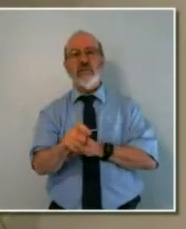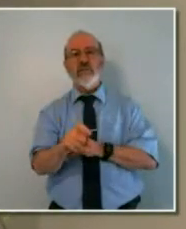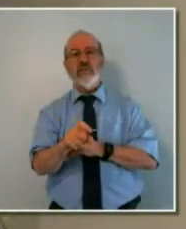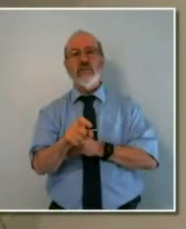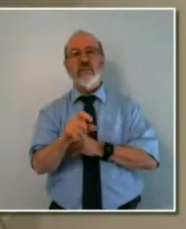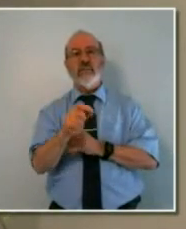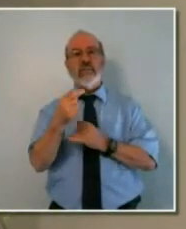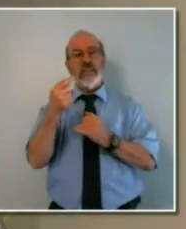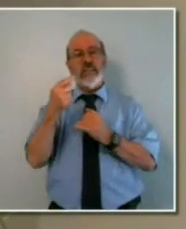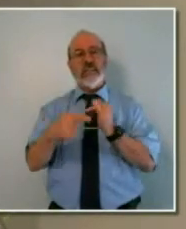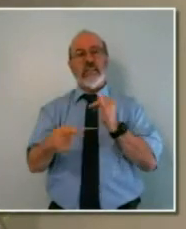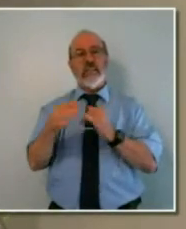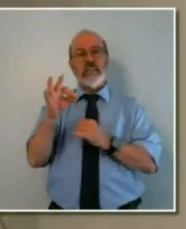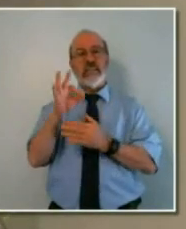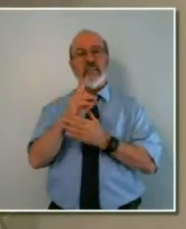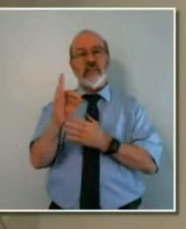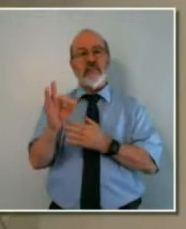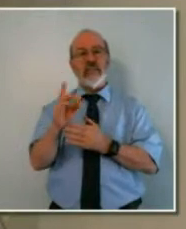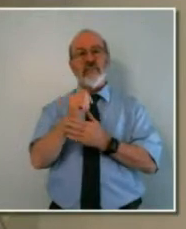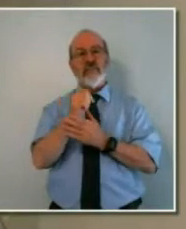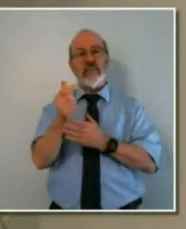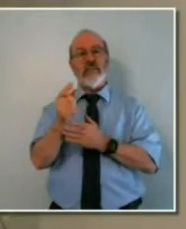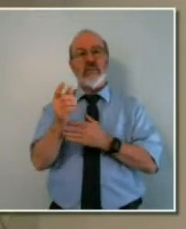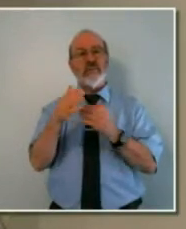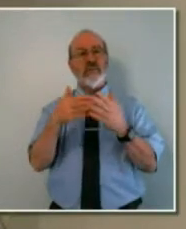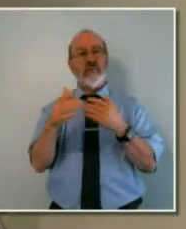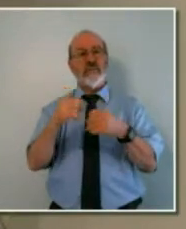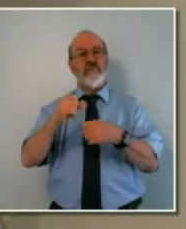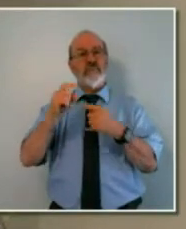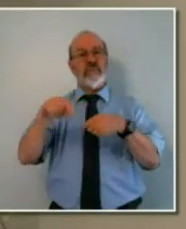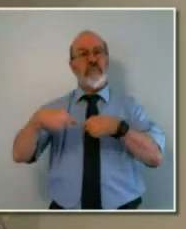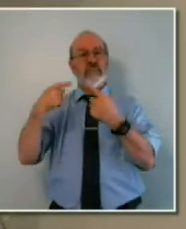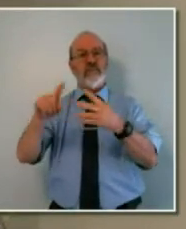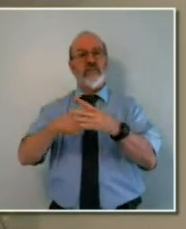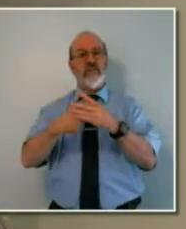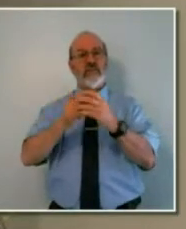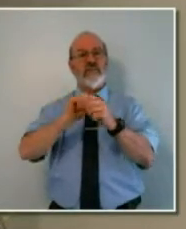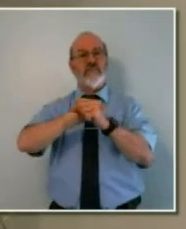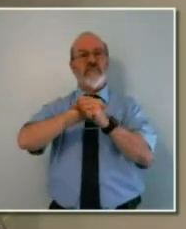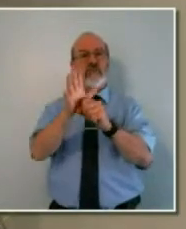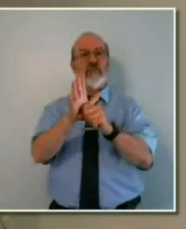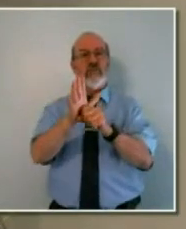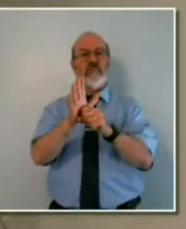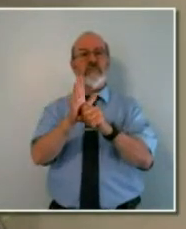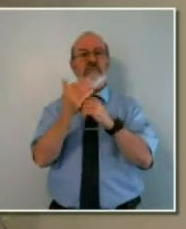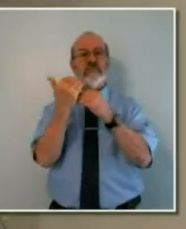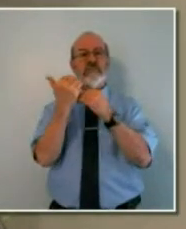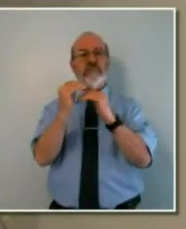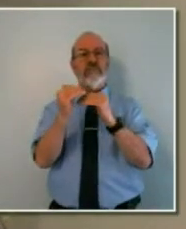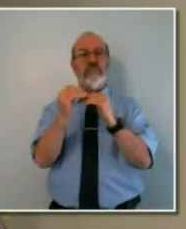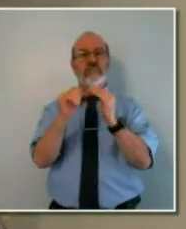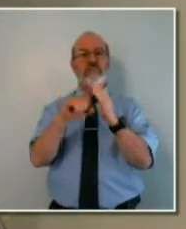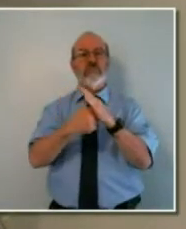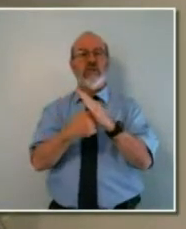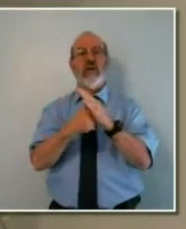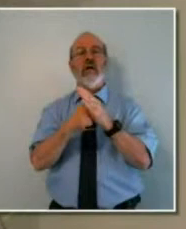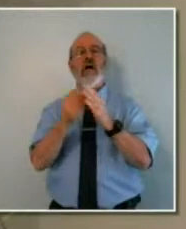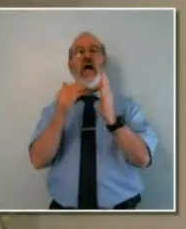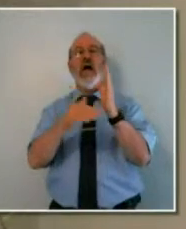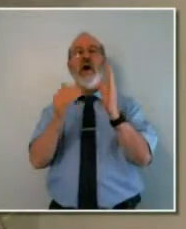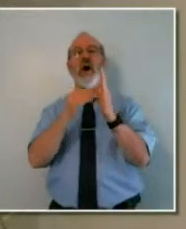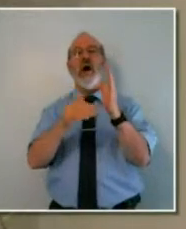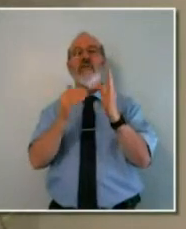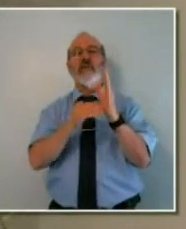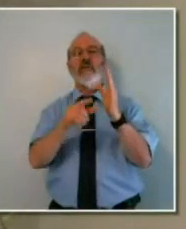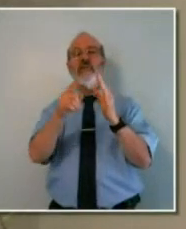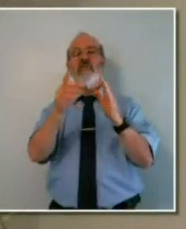last 9 weeks or 10 weeks or whatever it's been since we began this COVID-19 pandemic, how often have you